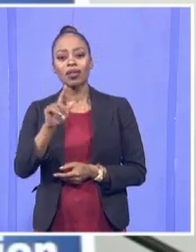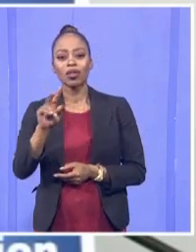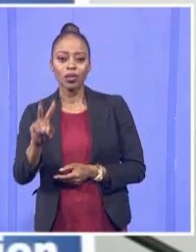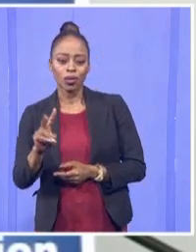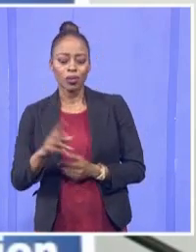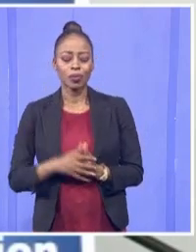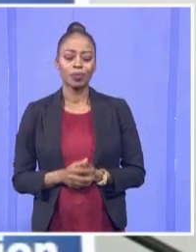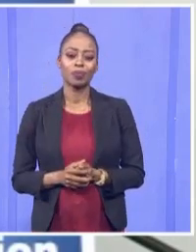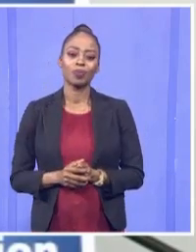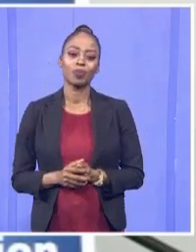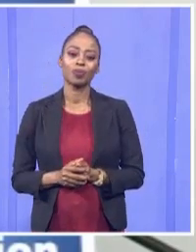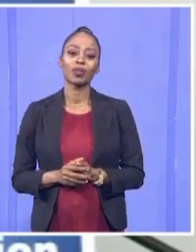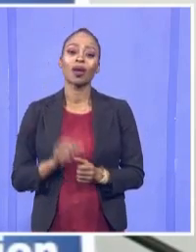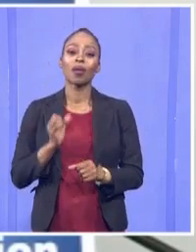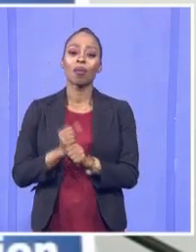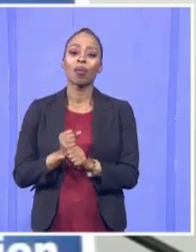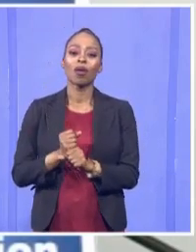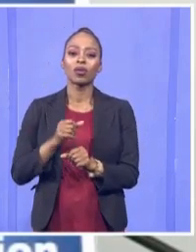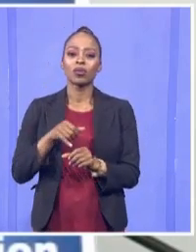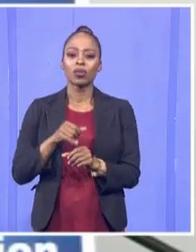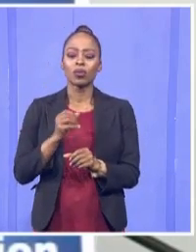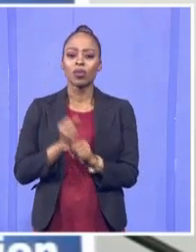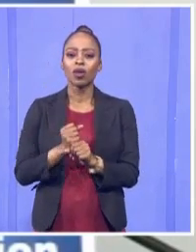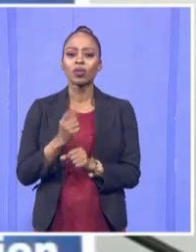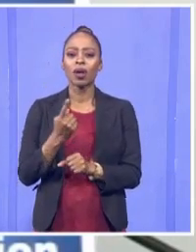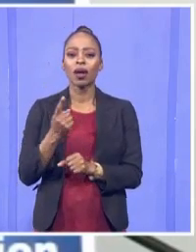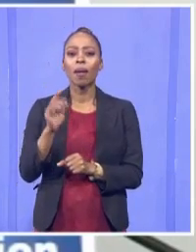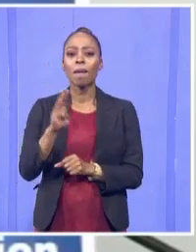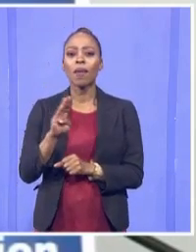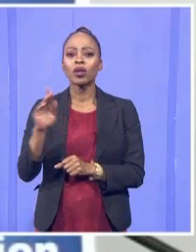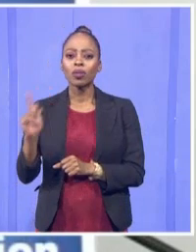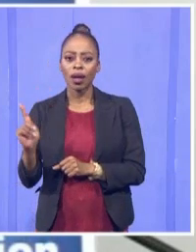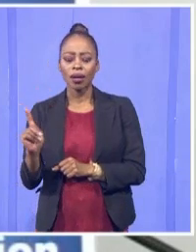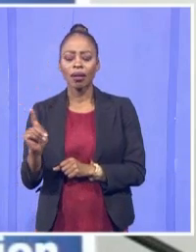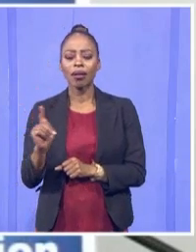Another school is in Boksburg, Lakeside Primary School.